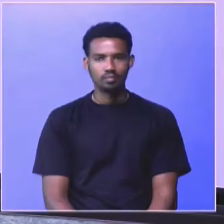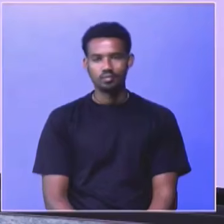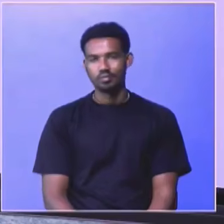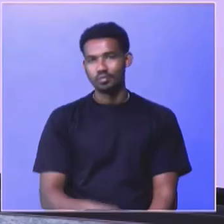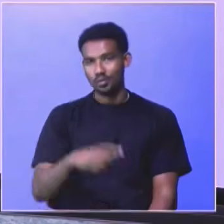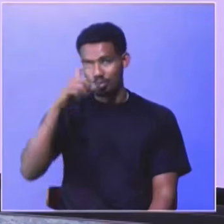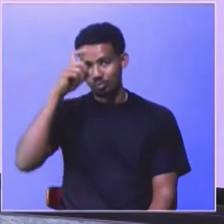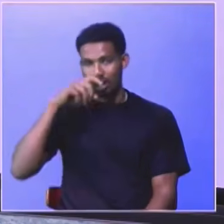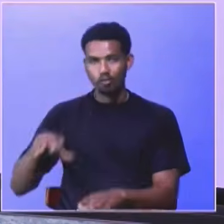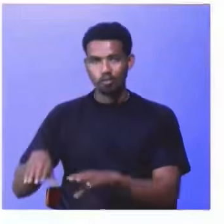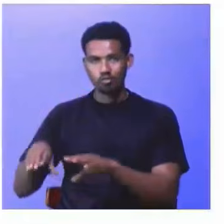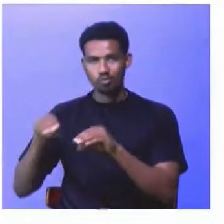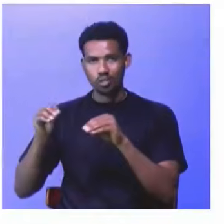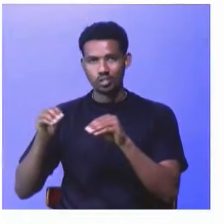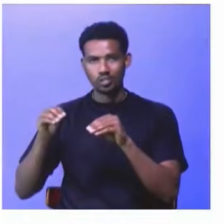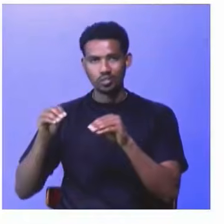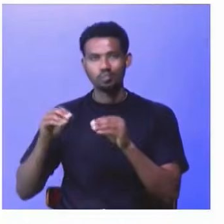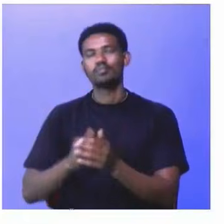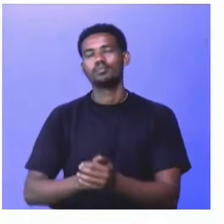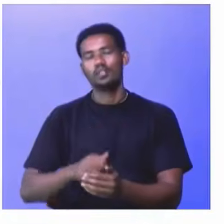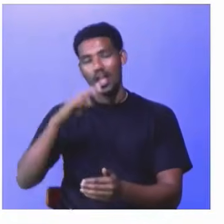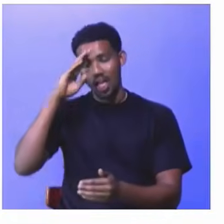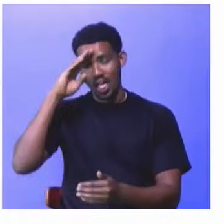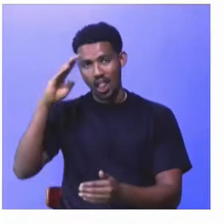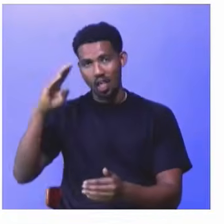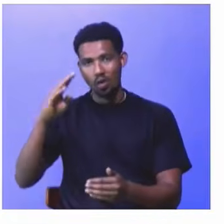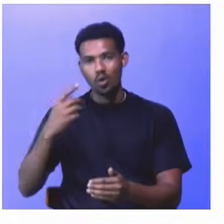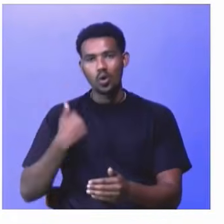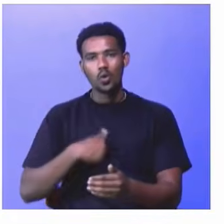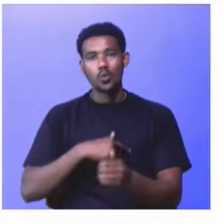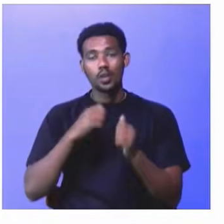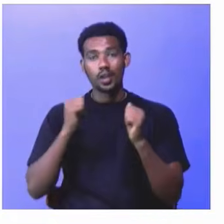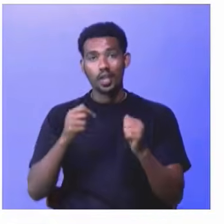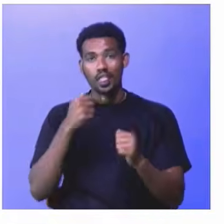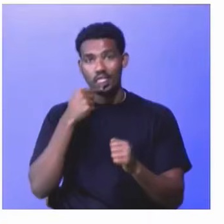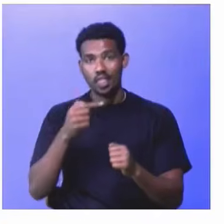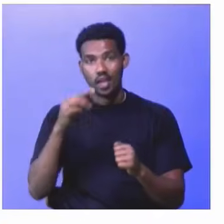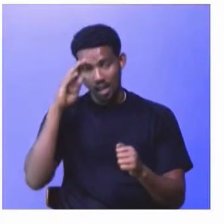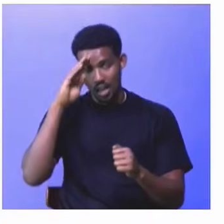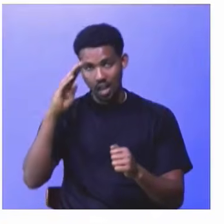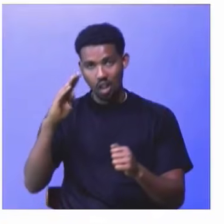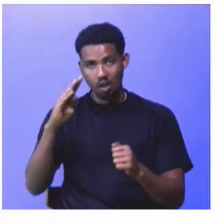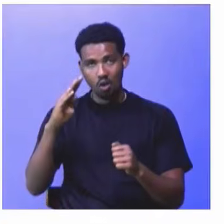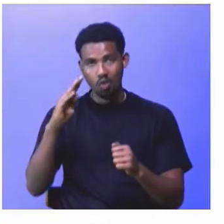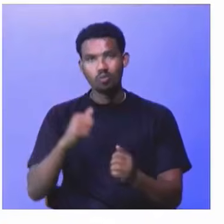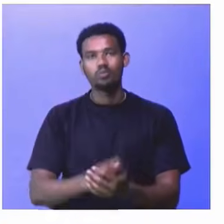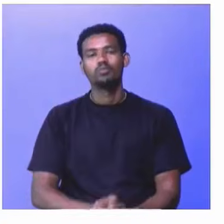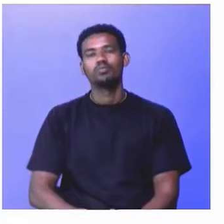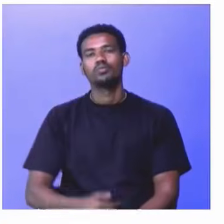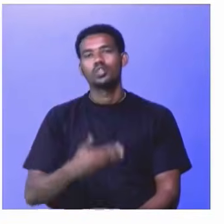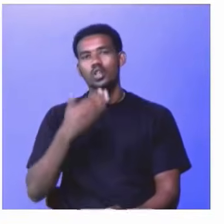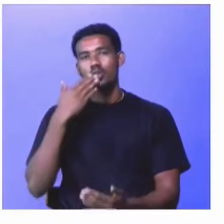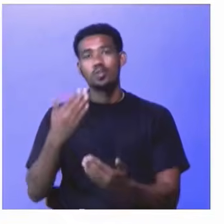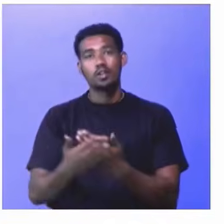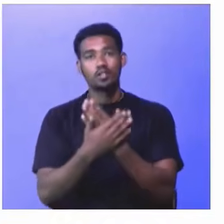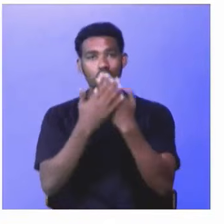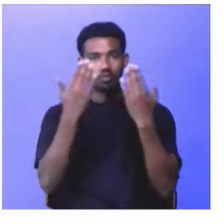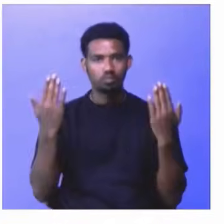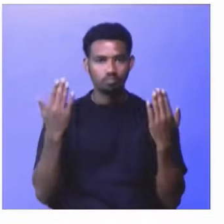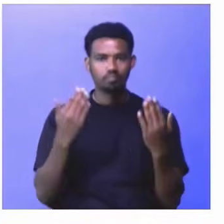Bravo, students. Hello, you can say hello, and also good afternoon.